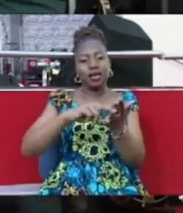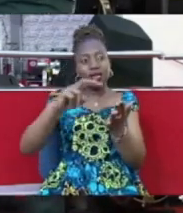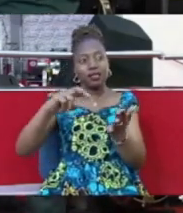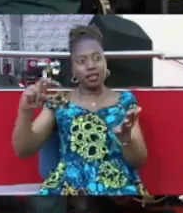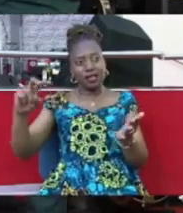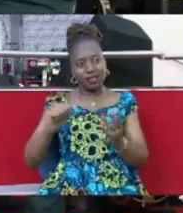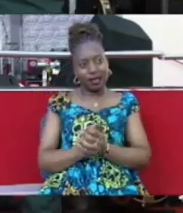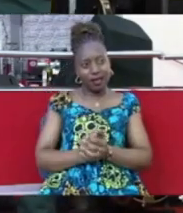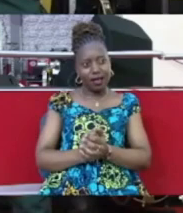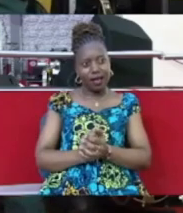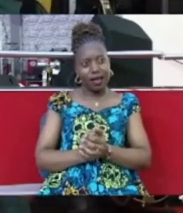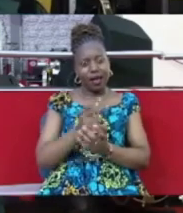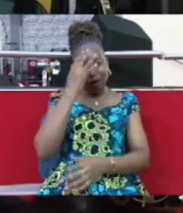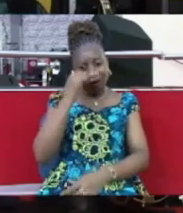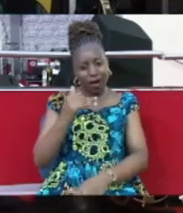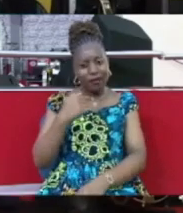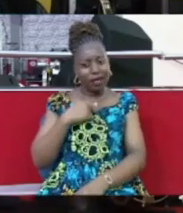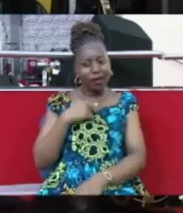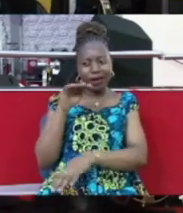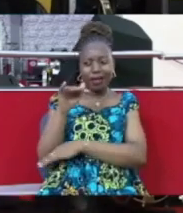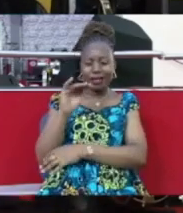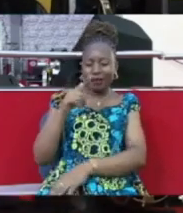keep asking myself, who was there to tell the story?